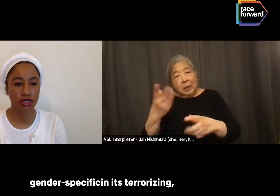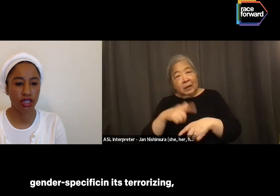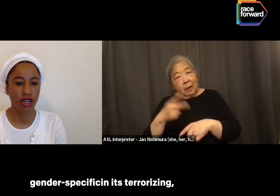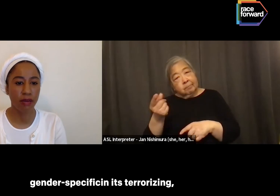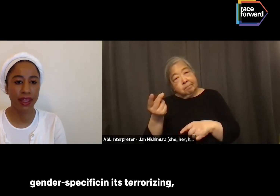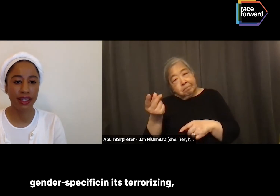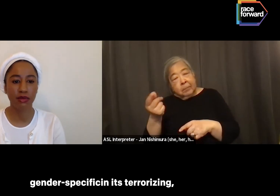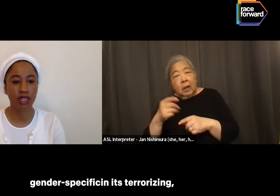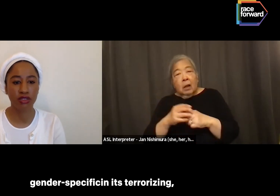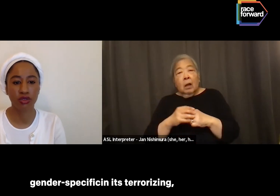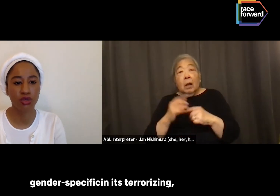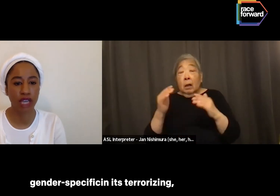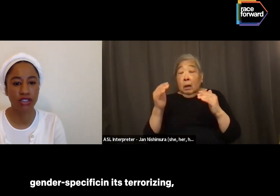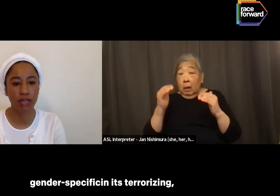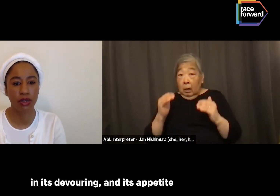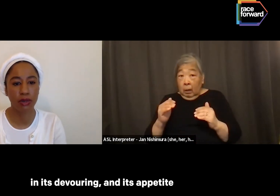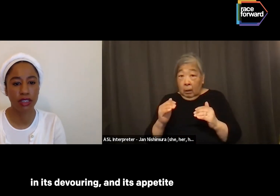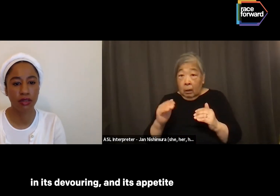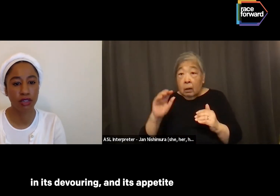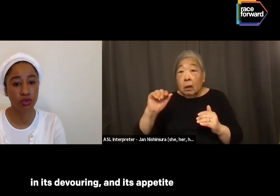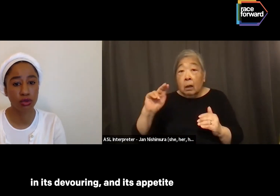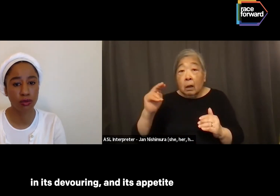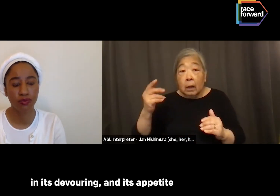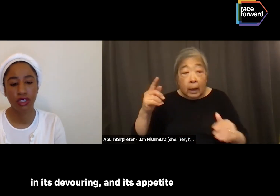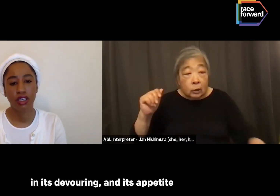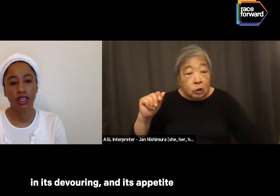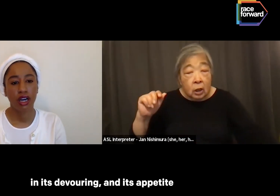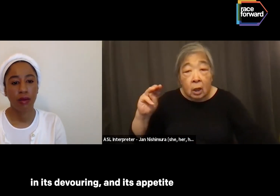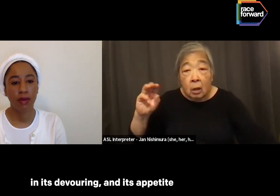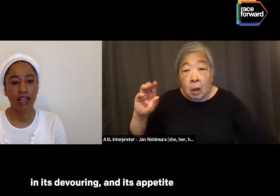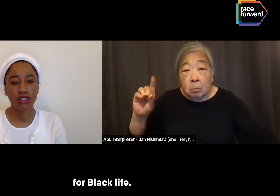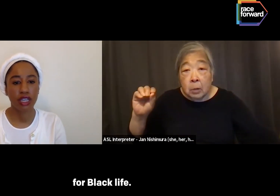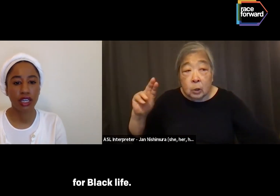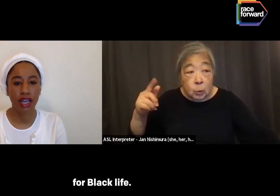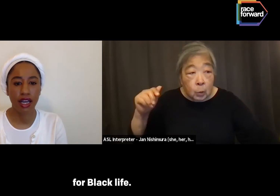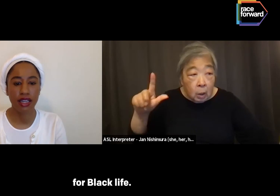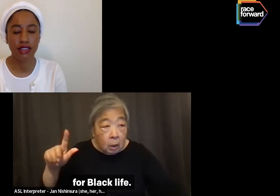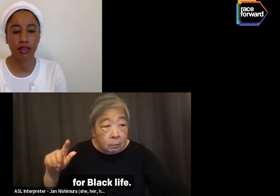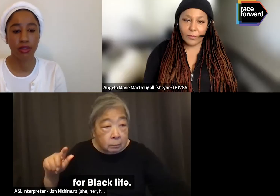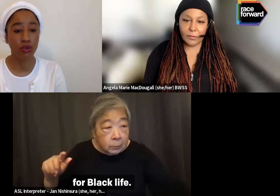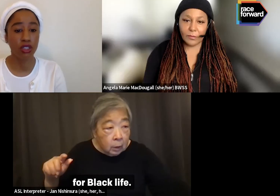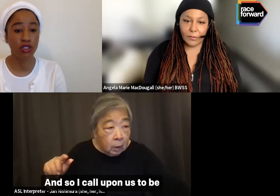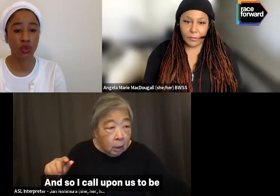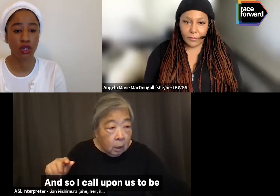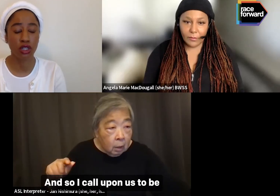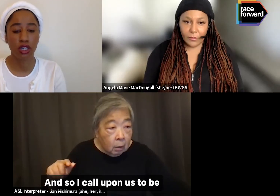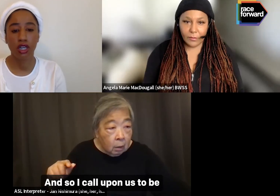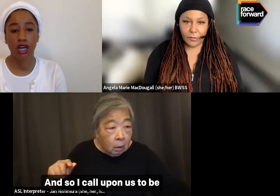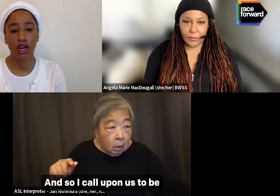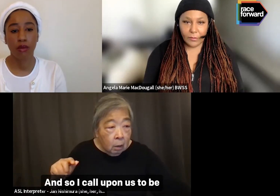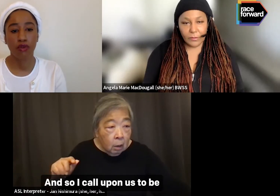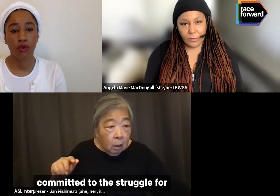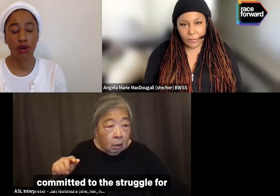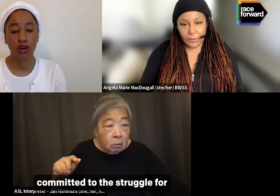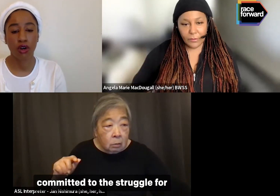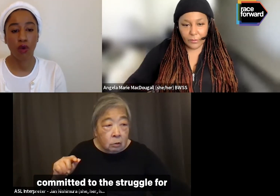specific in its terrorizing, in its devouring, in its appetite for Black life. And so I call upon us to be